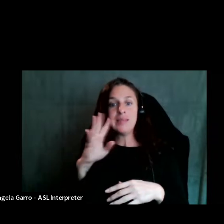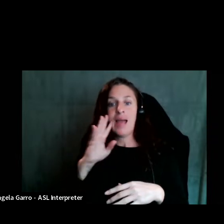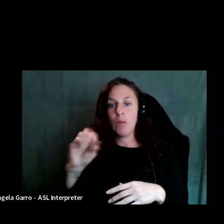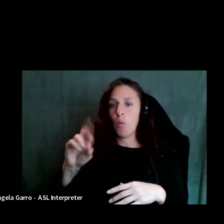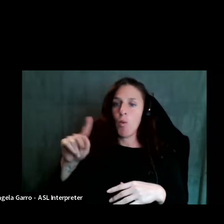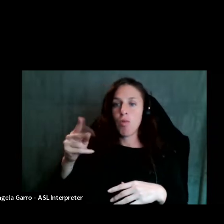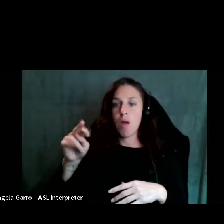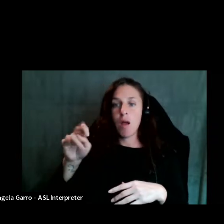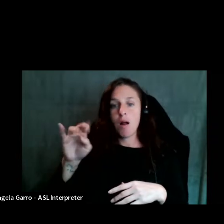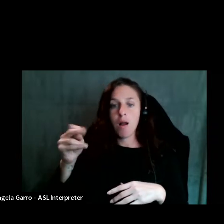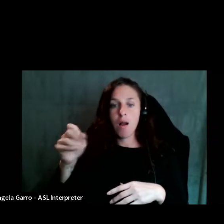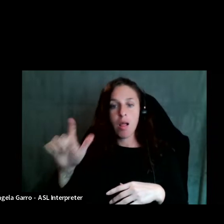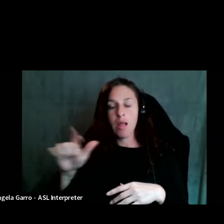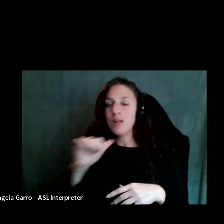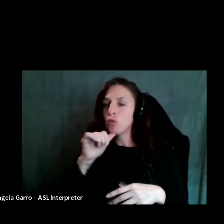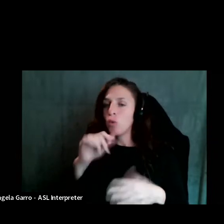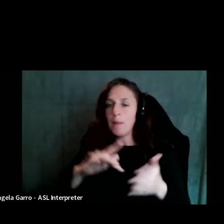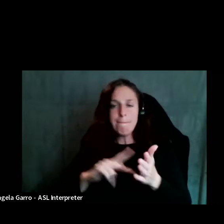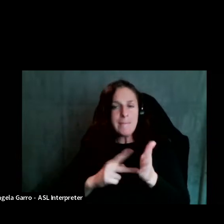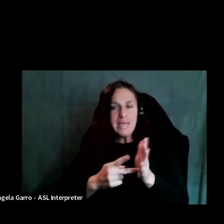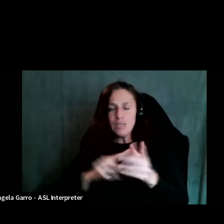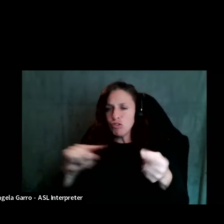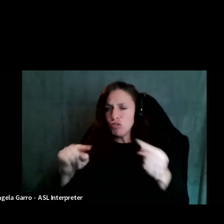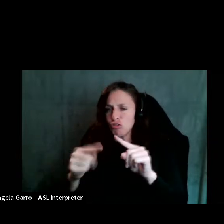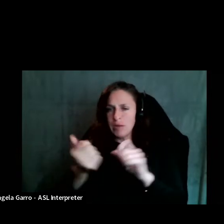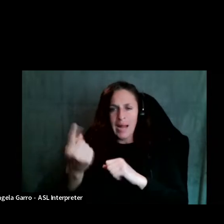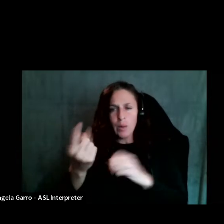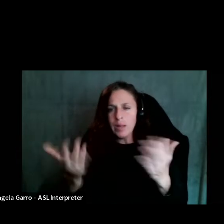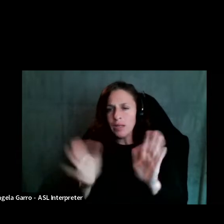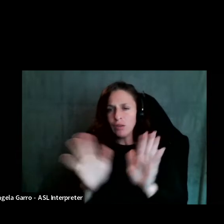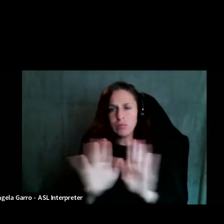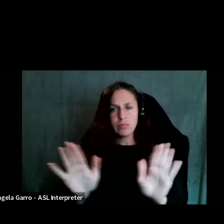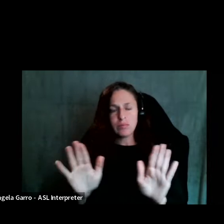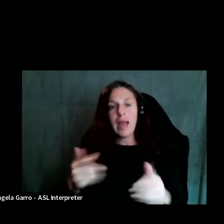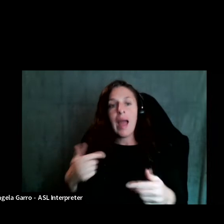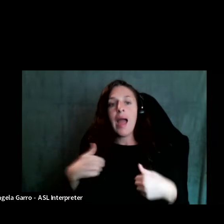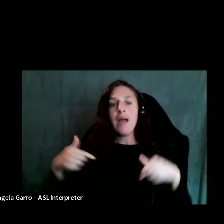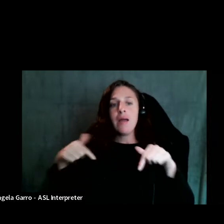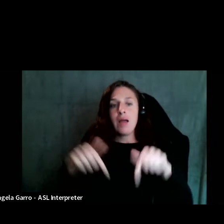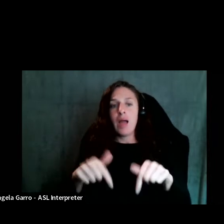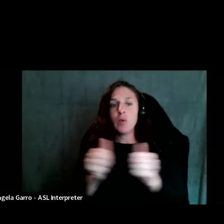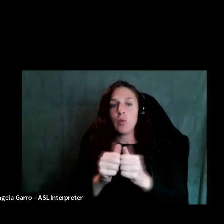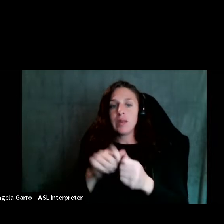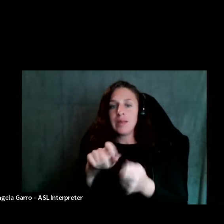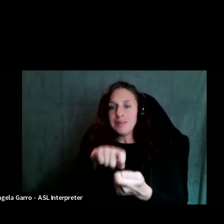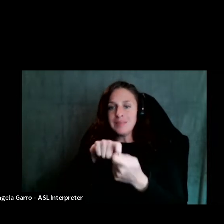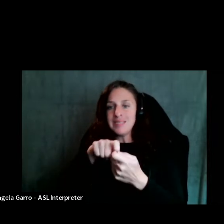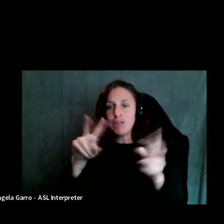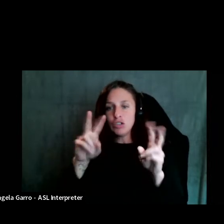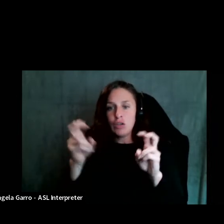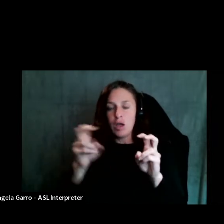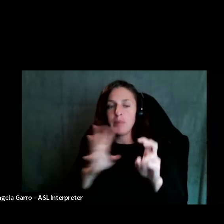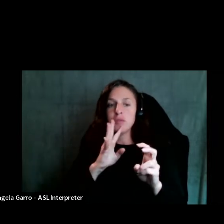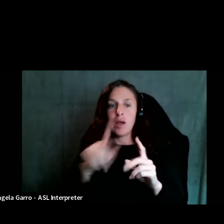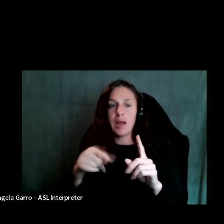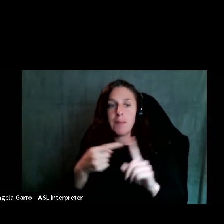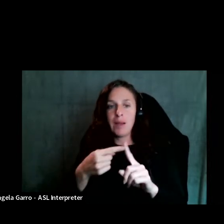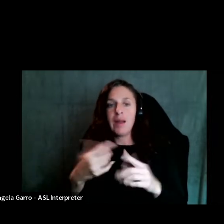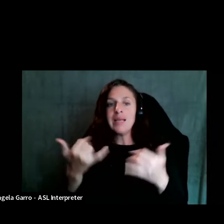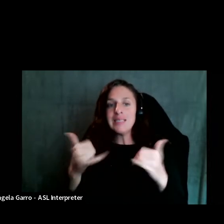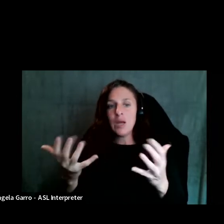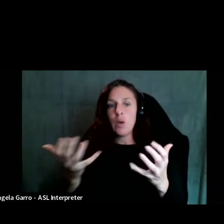be hurtful at all to anybody here. But I came with a particular topic to talk about, and I still want to use